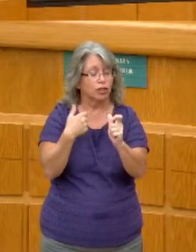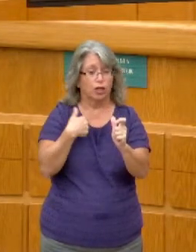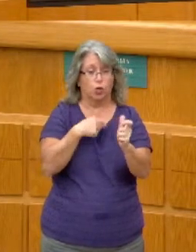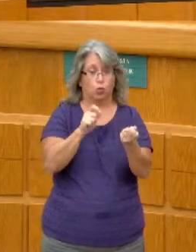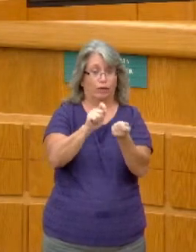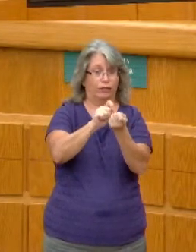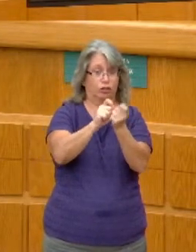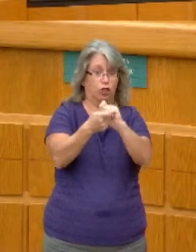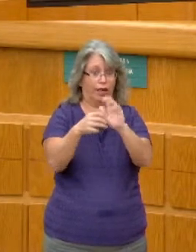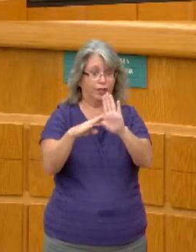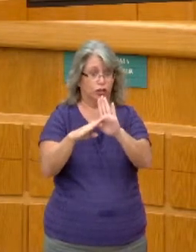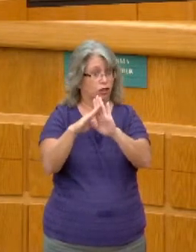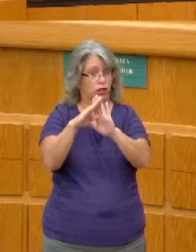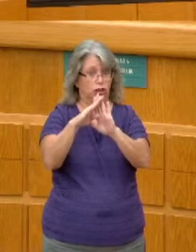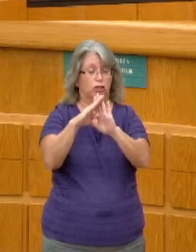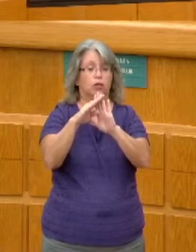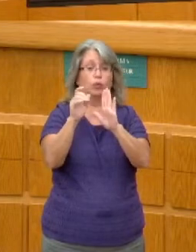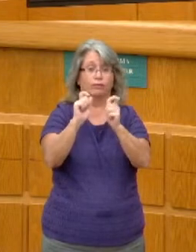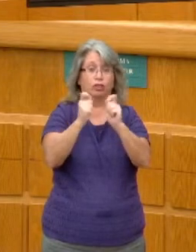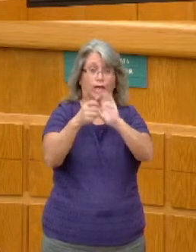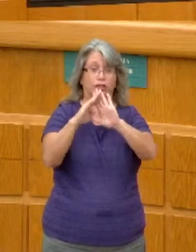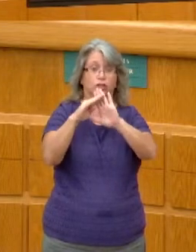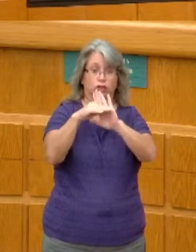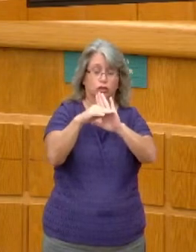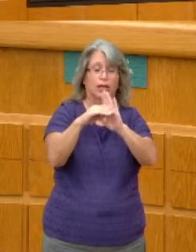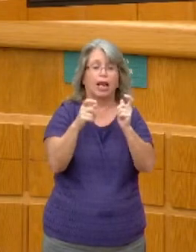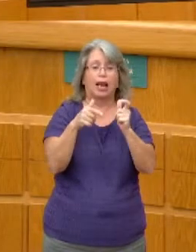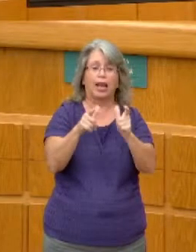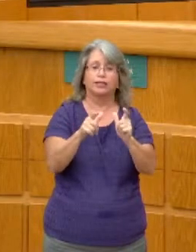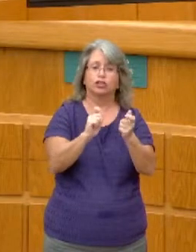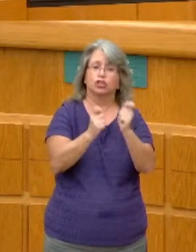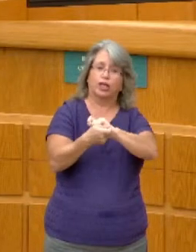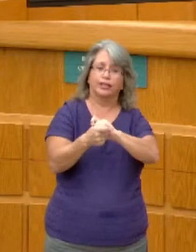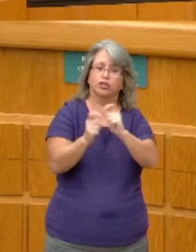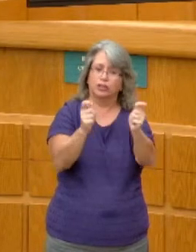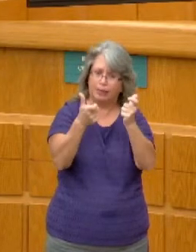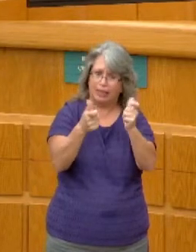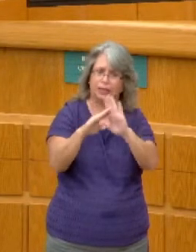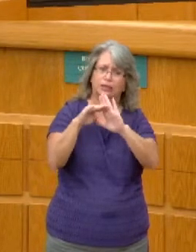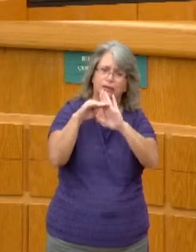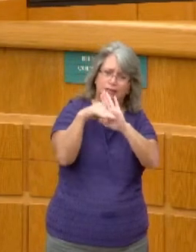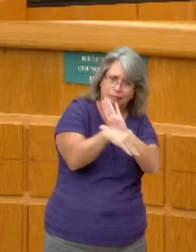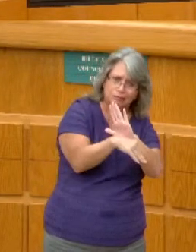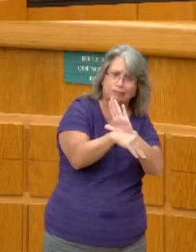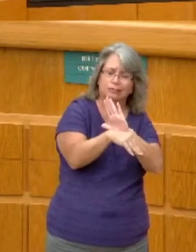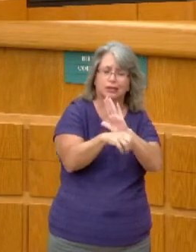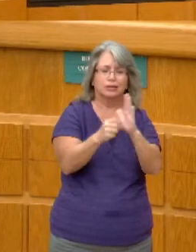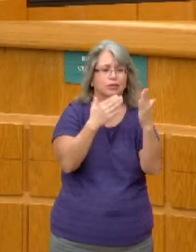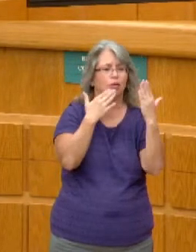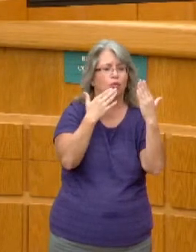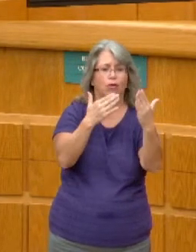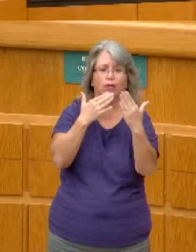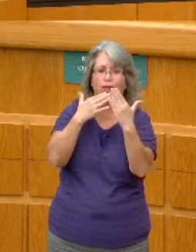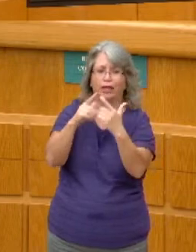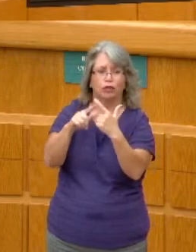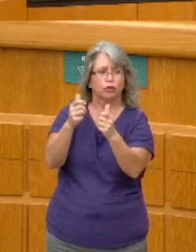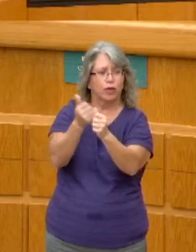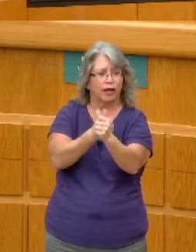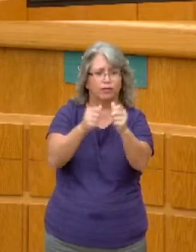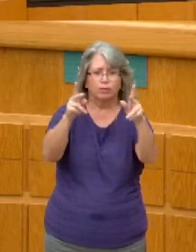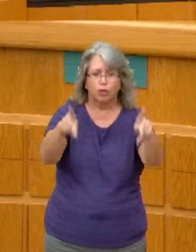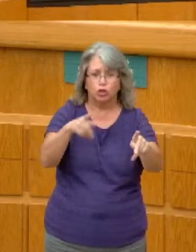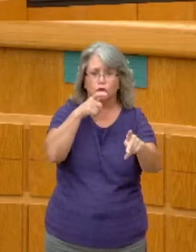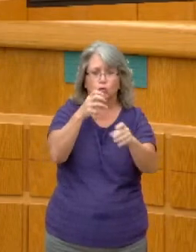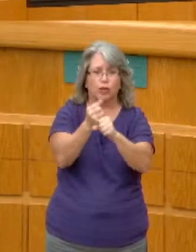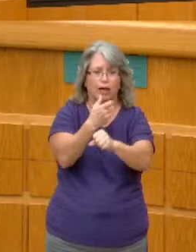let's change our speed. So thank you. Thank you to everybody who have been vaccinated in recent weeks. You are making